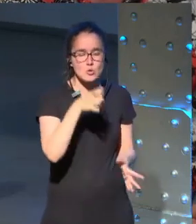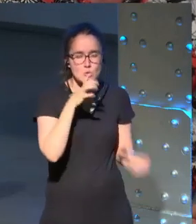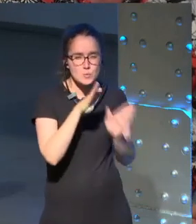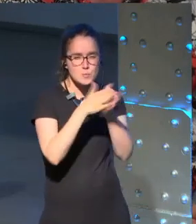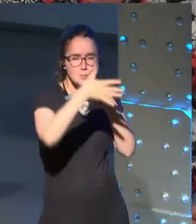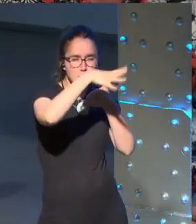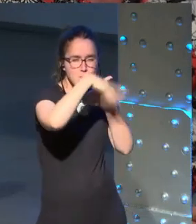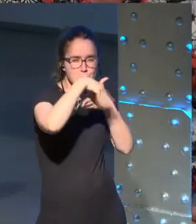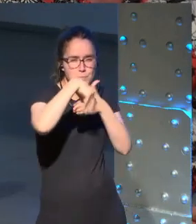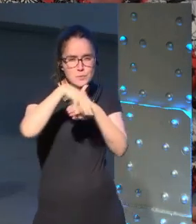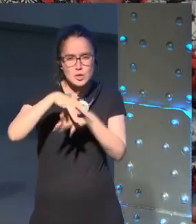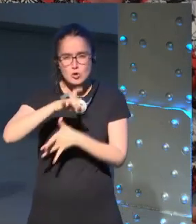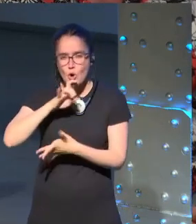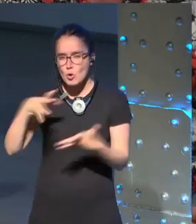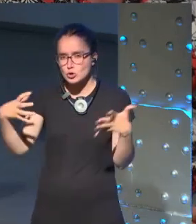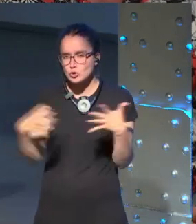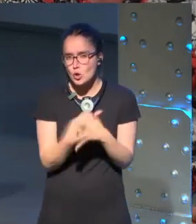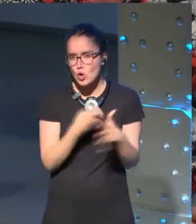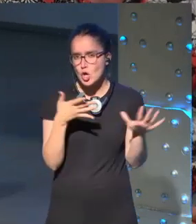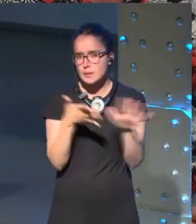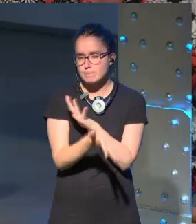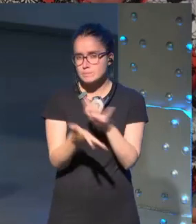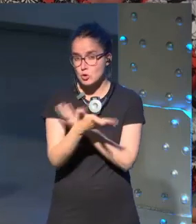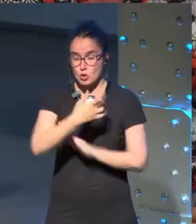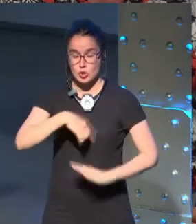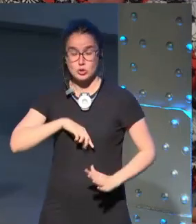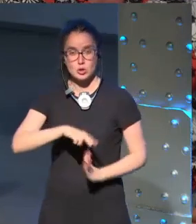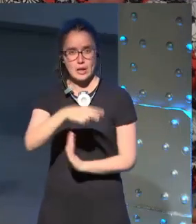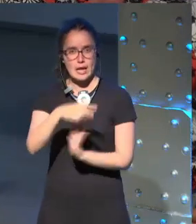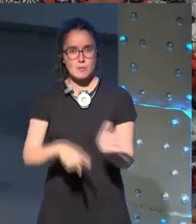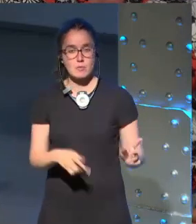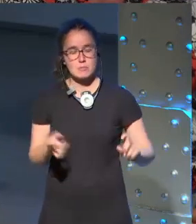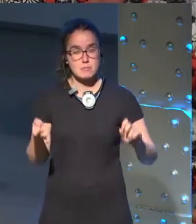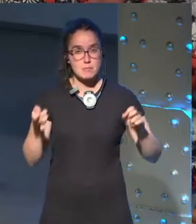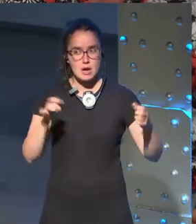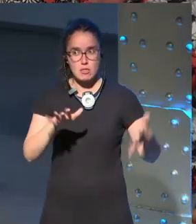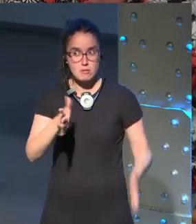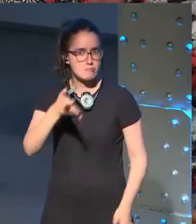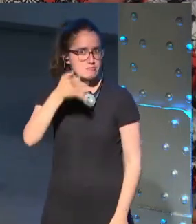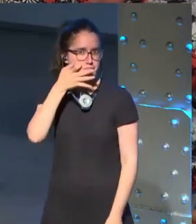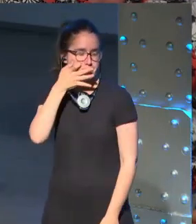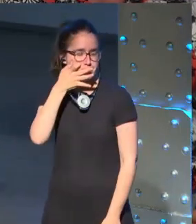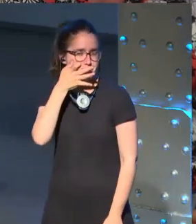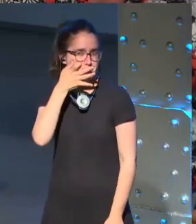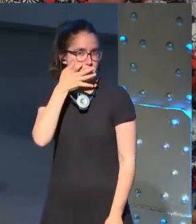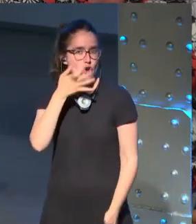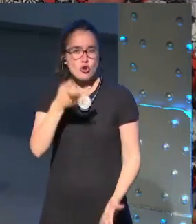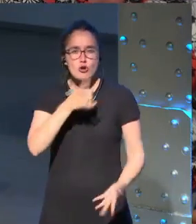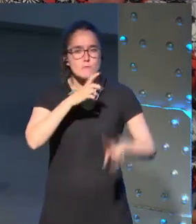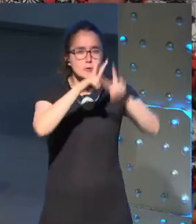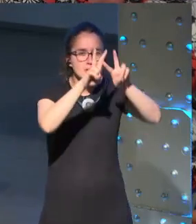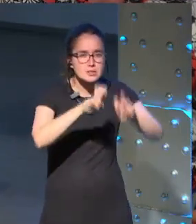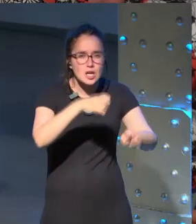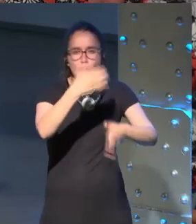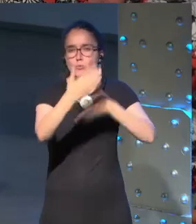how you document yourself, because everything you explain, at least what we get, we think that it's absolutely